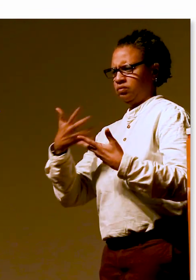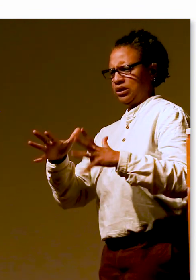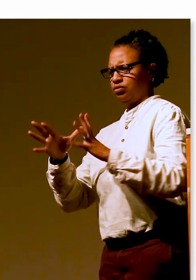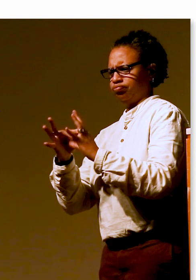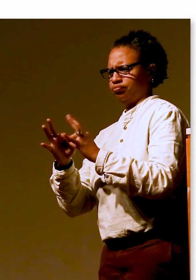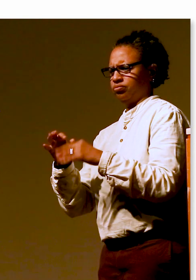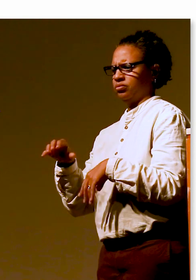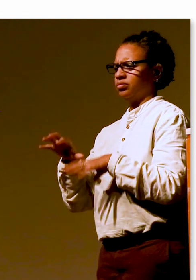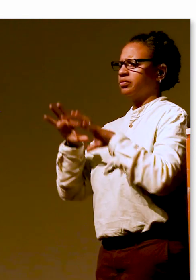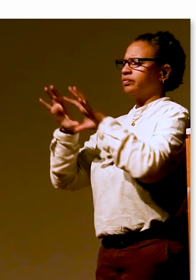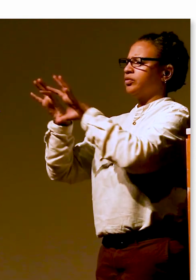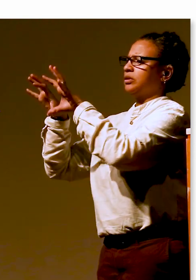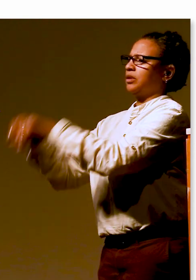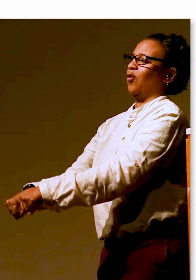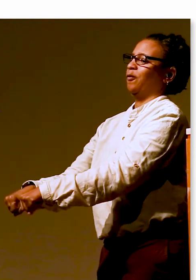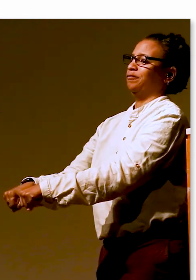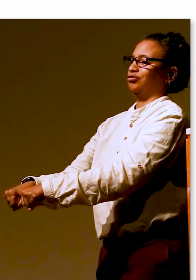oh.